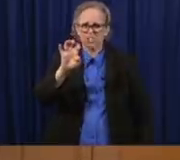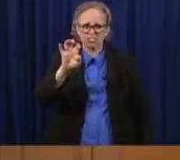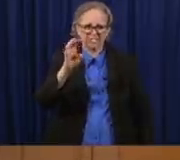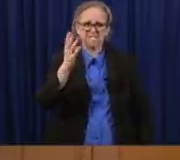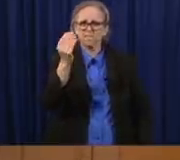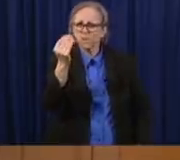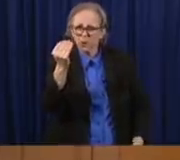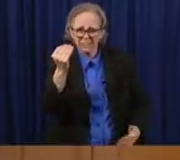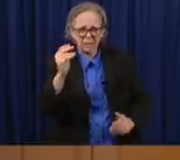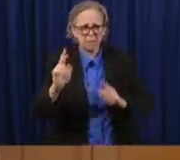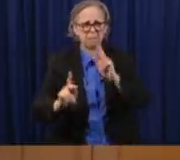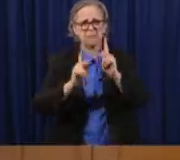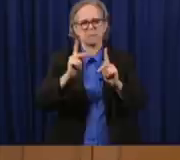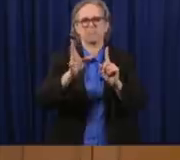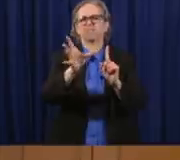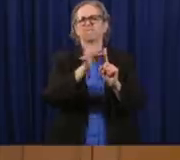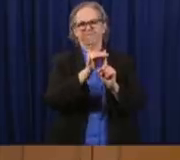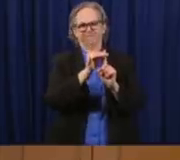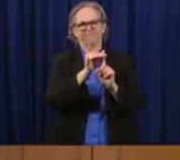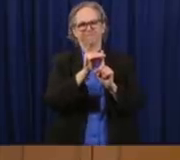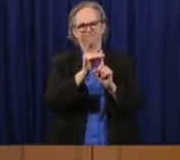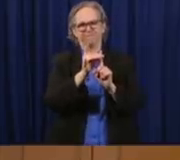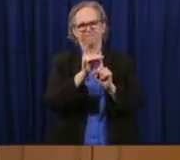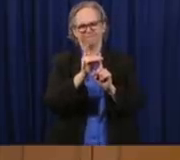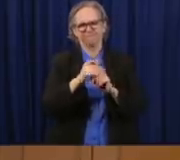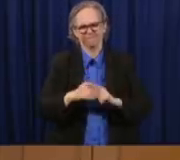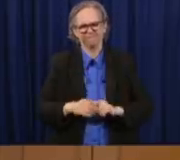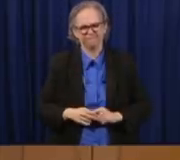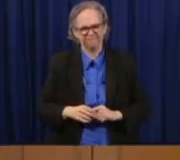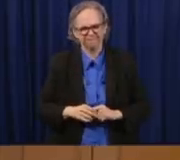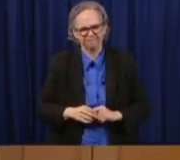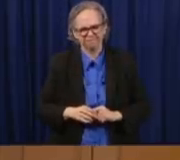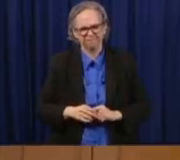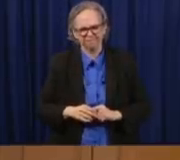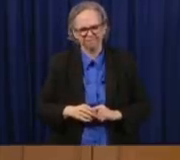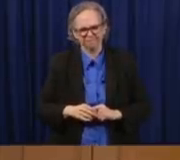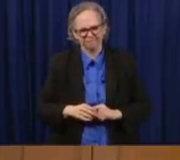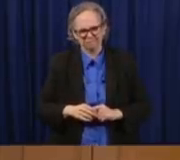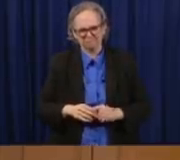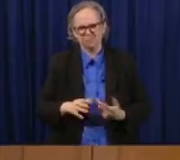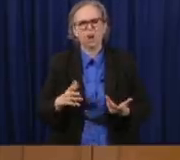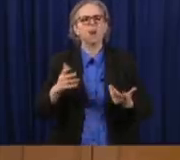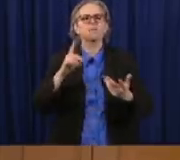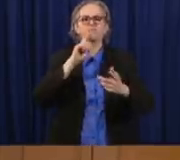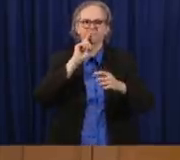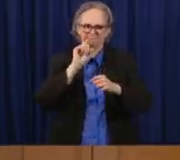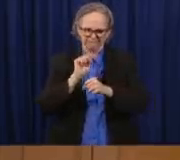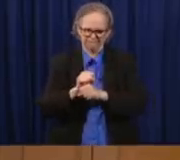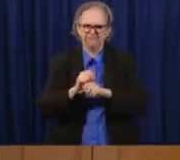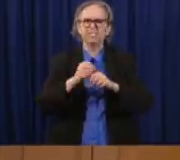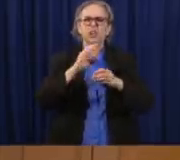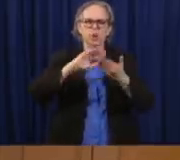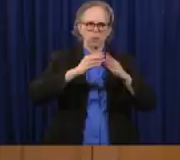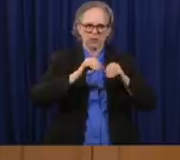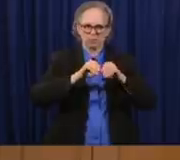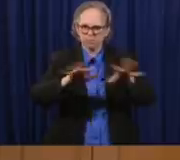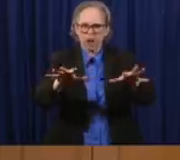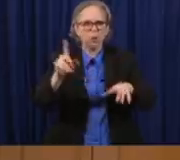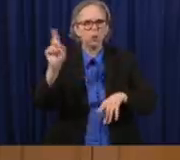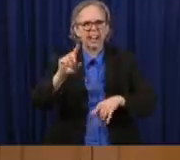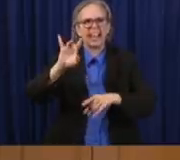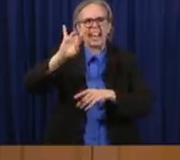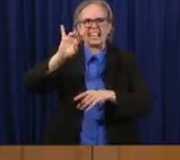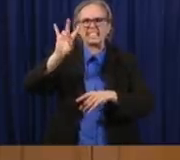8,414 cases. We have now had cases and documented community spread in 87 of our